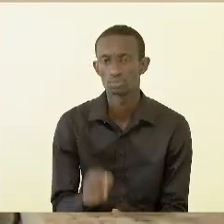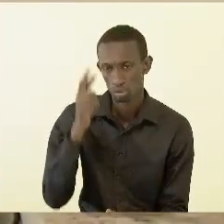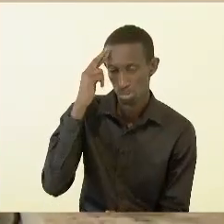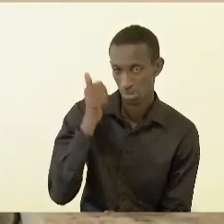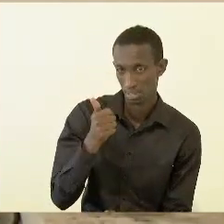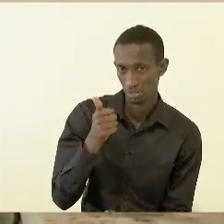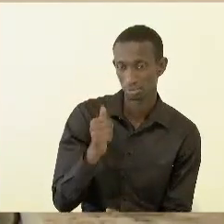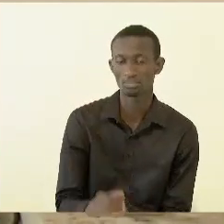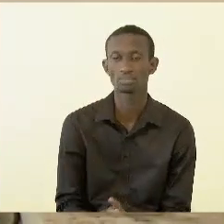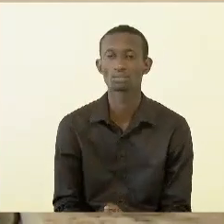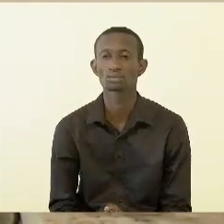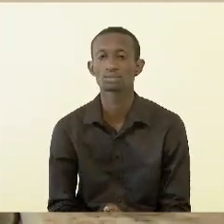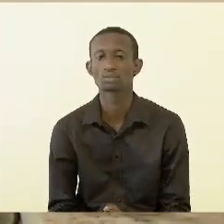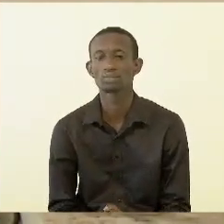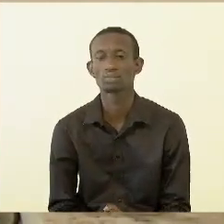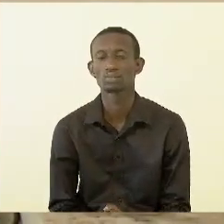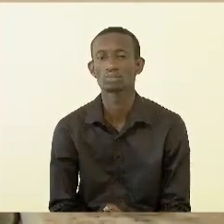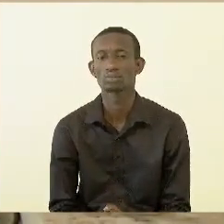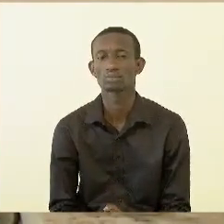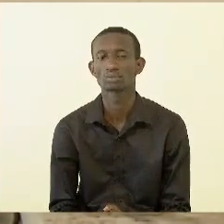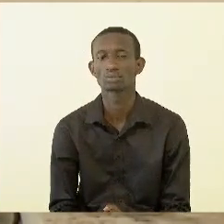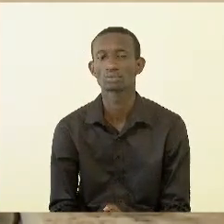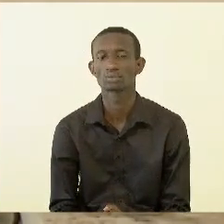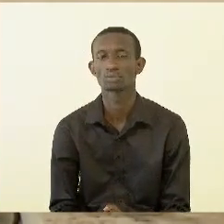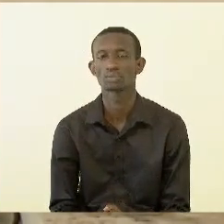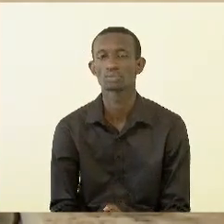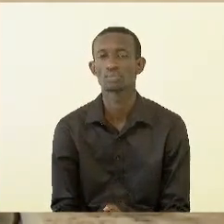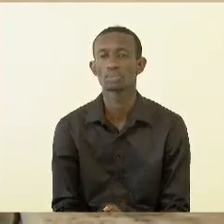them? Good. So we mentioned